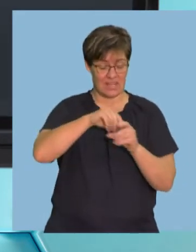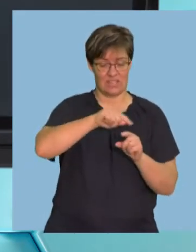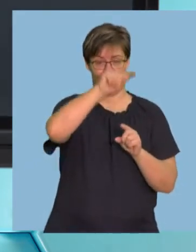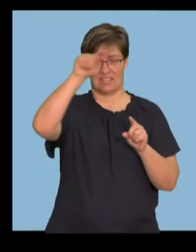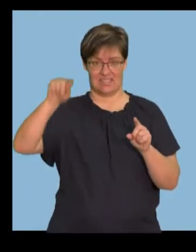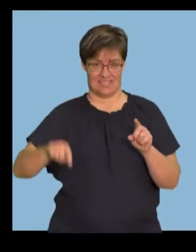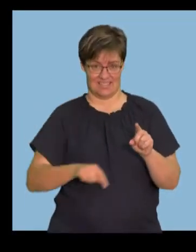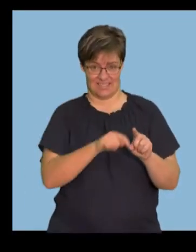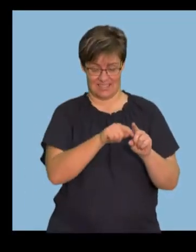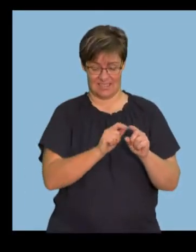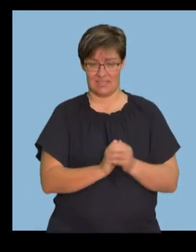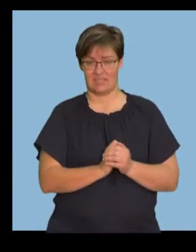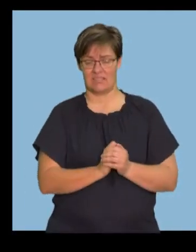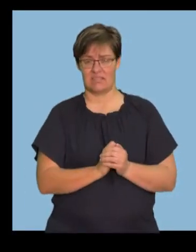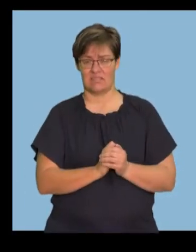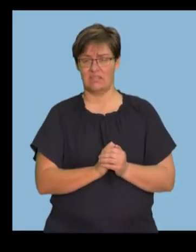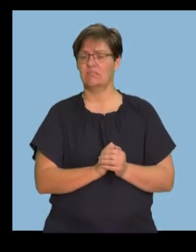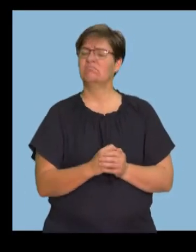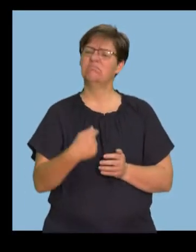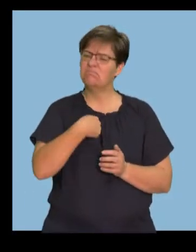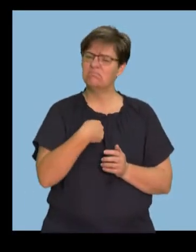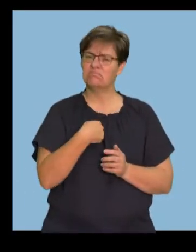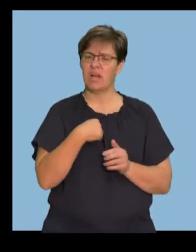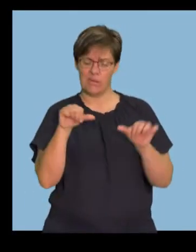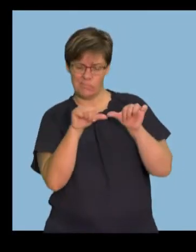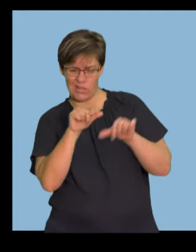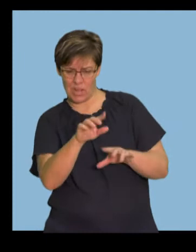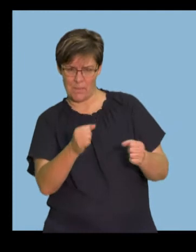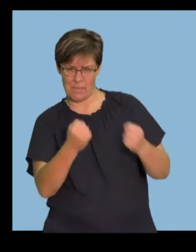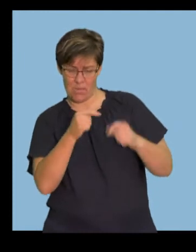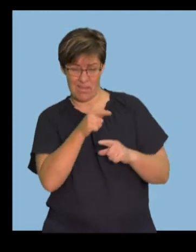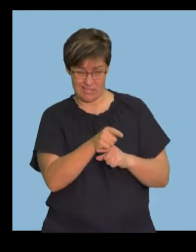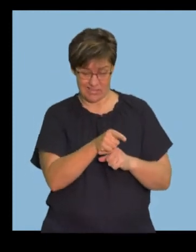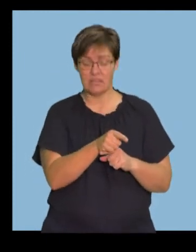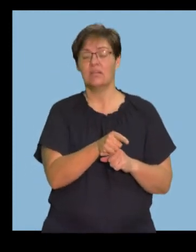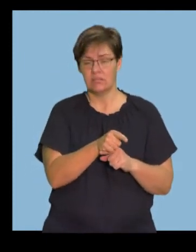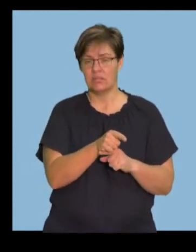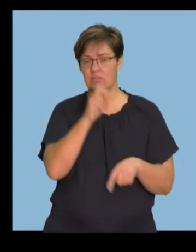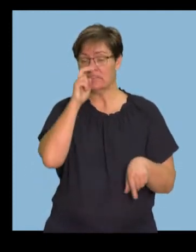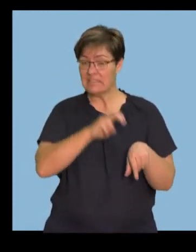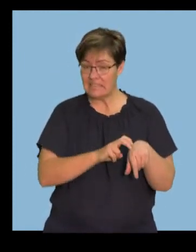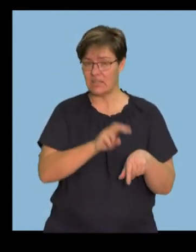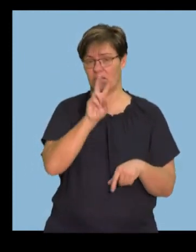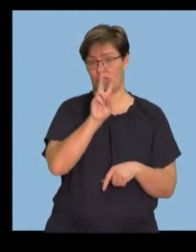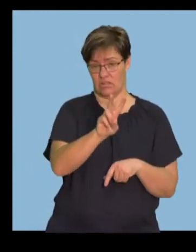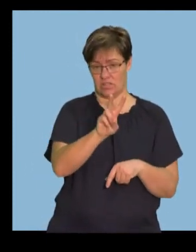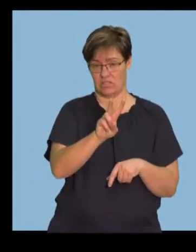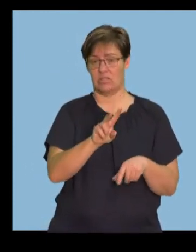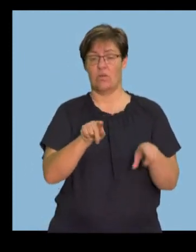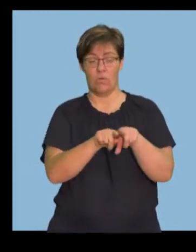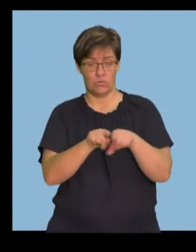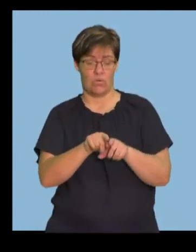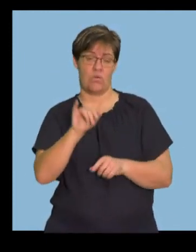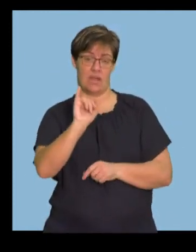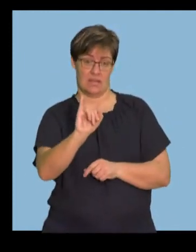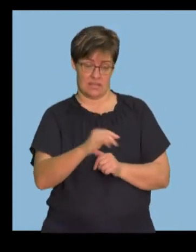Now, we understand that for us to measure power in a circuit, we need to have voltage and current, basically.